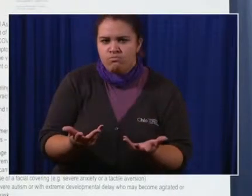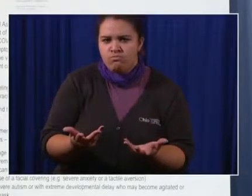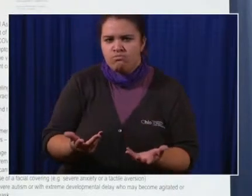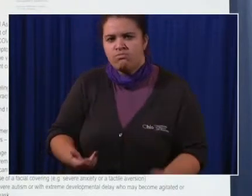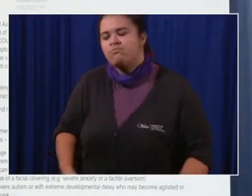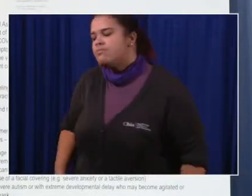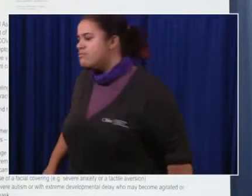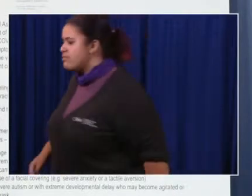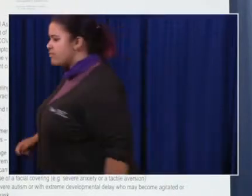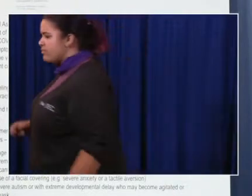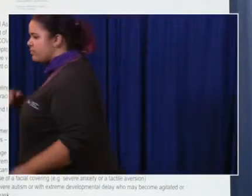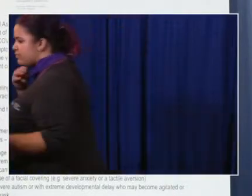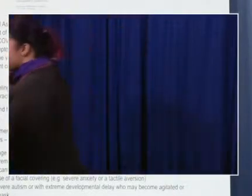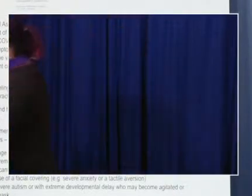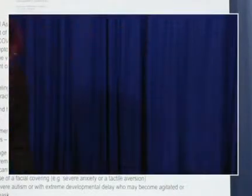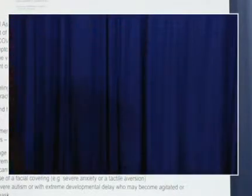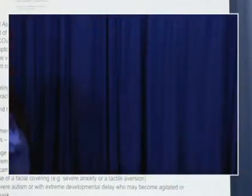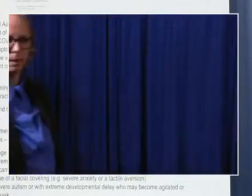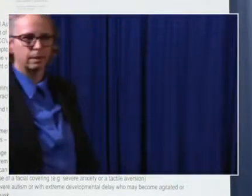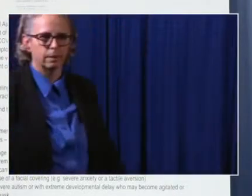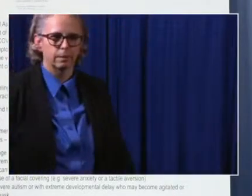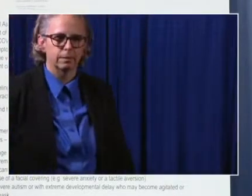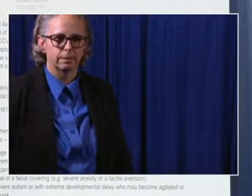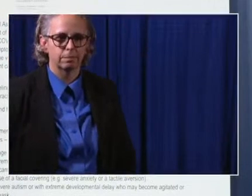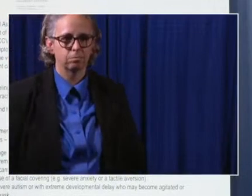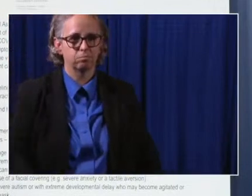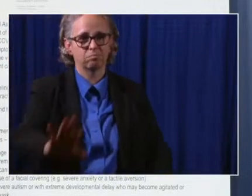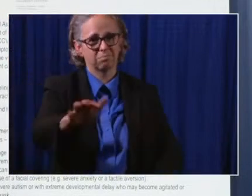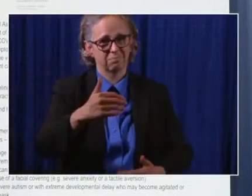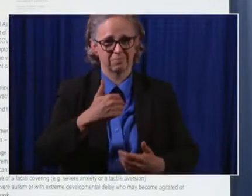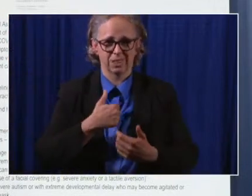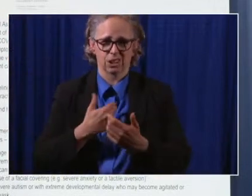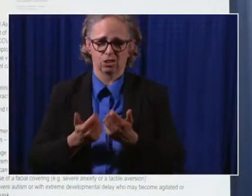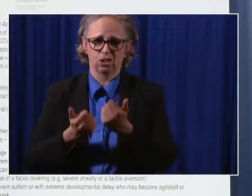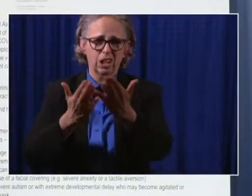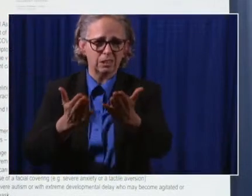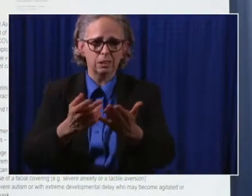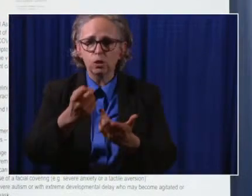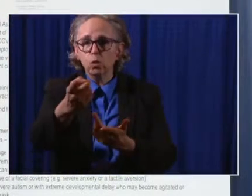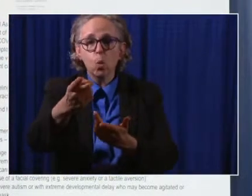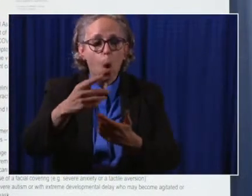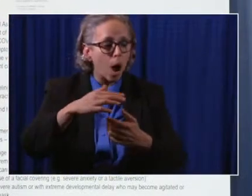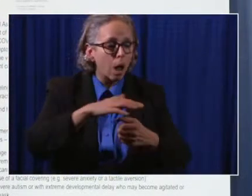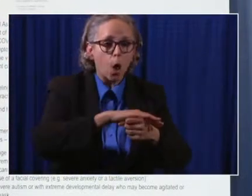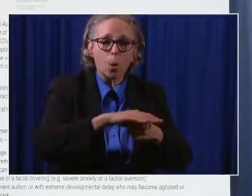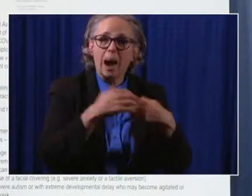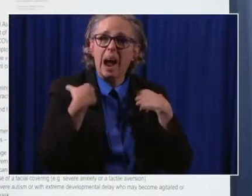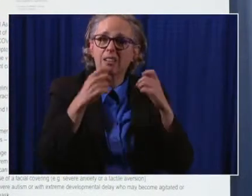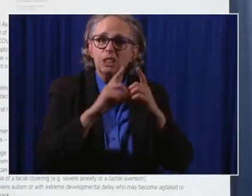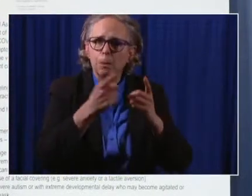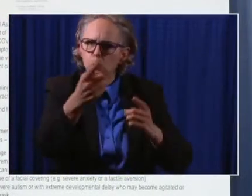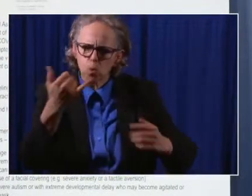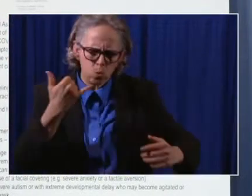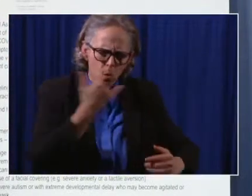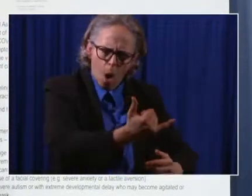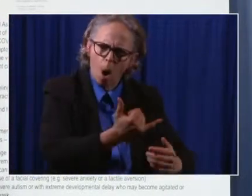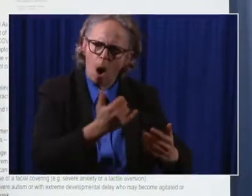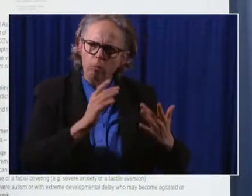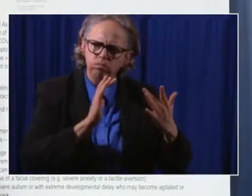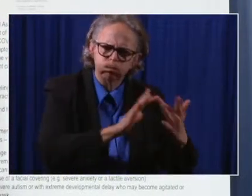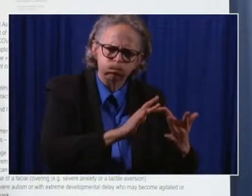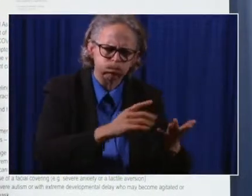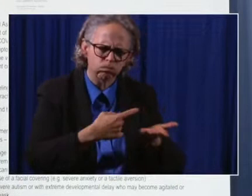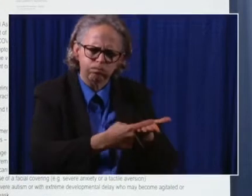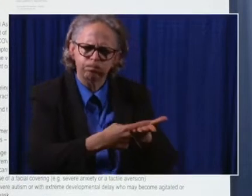Well, everybody, should work with their local health department. There's 113 health departments. They certainly should work with their health departments on many